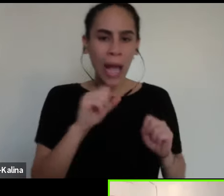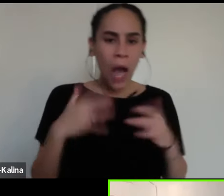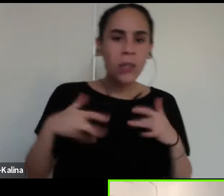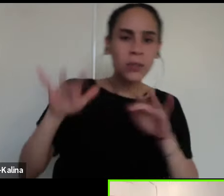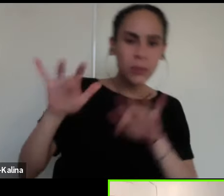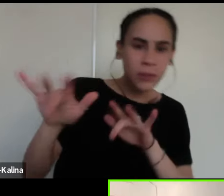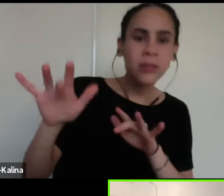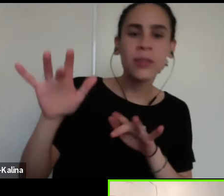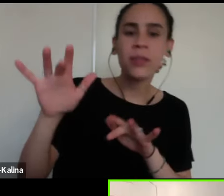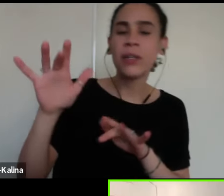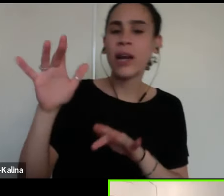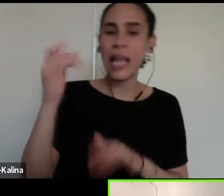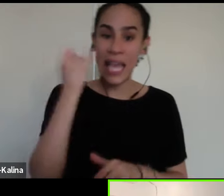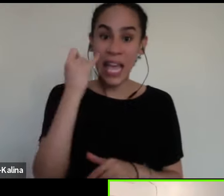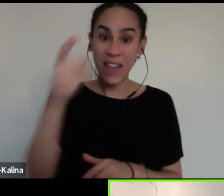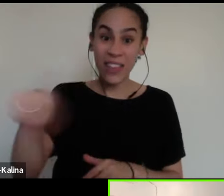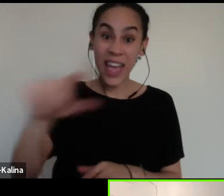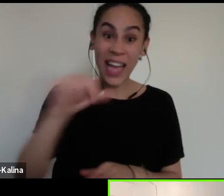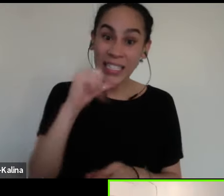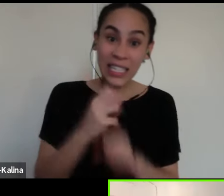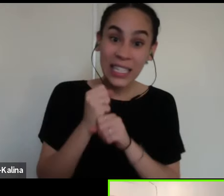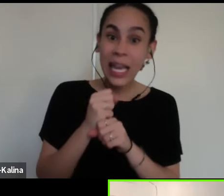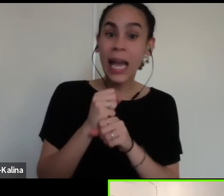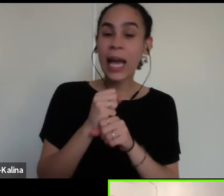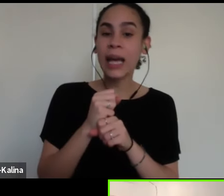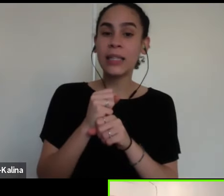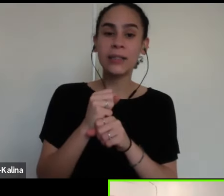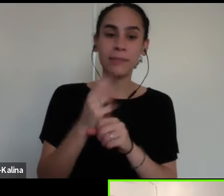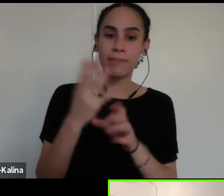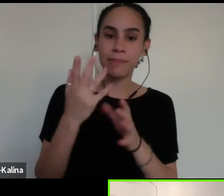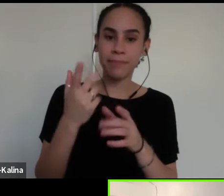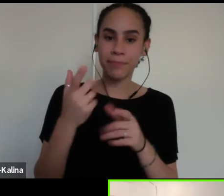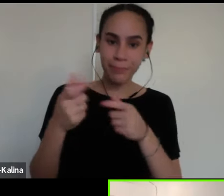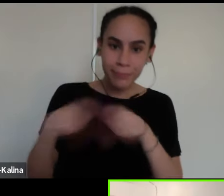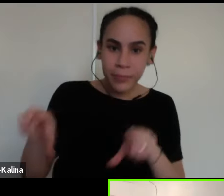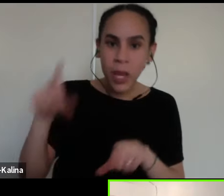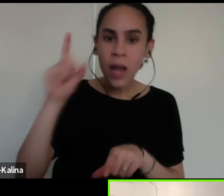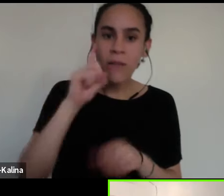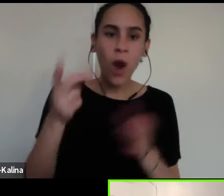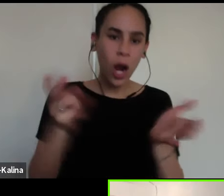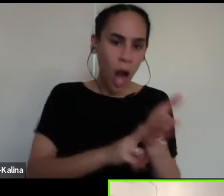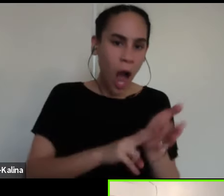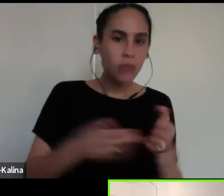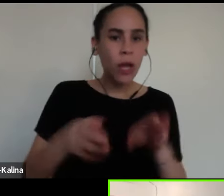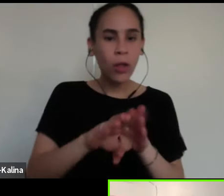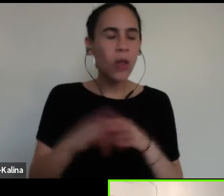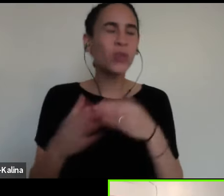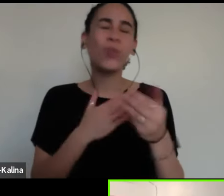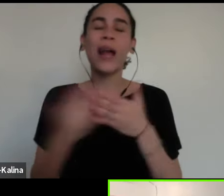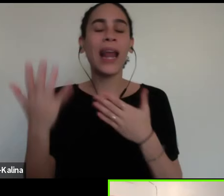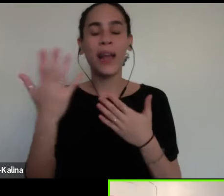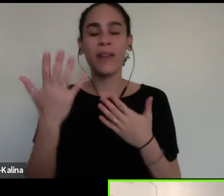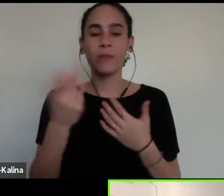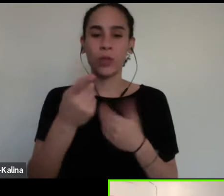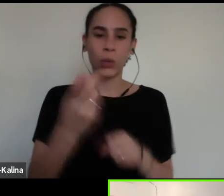get the receivable for the contract you just closed, or, whatever the analogy may be in your company. So I think